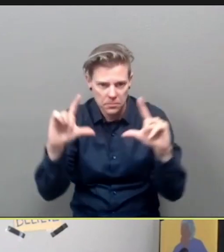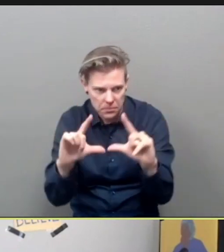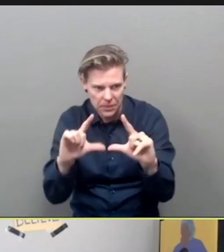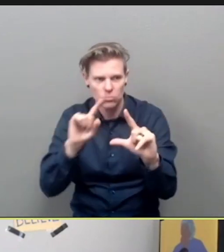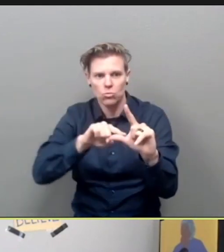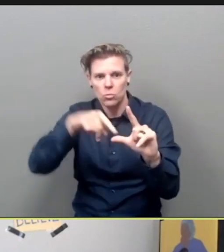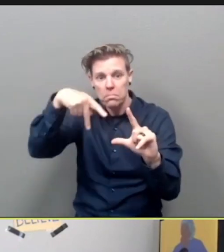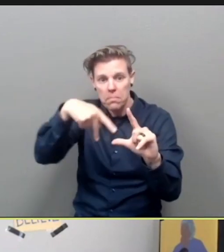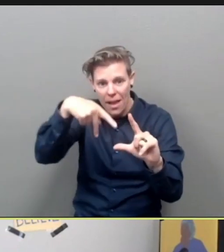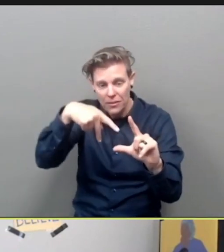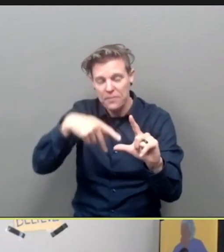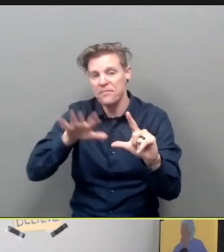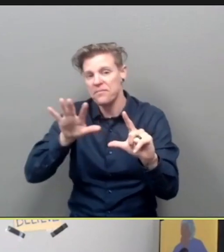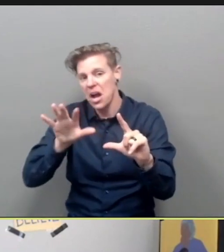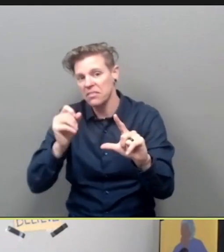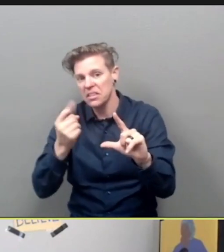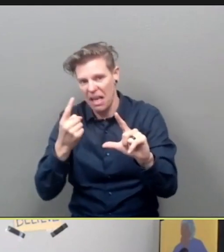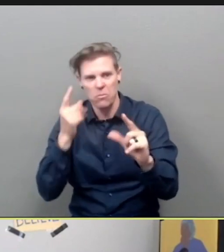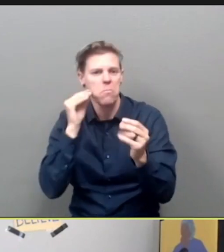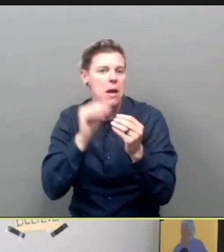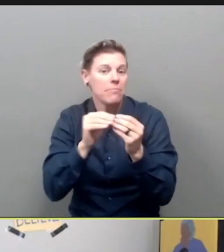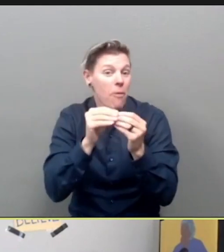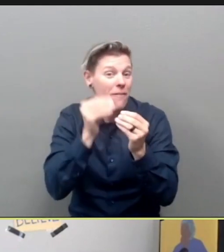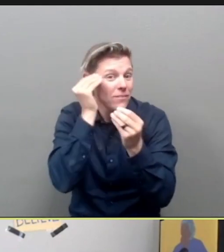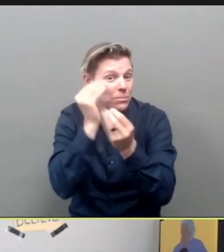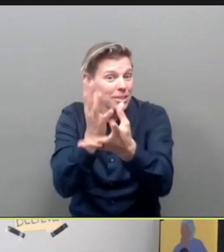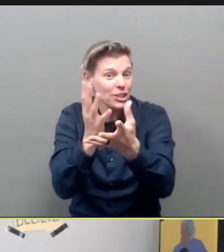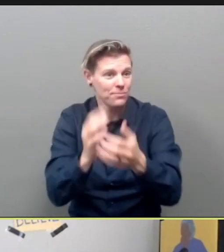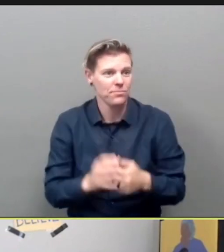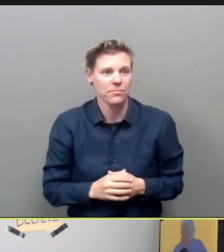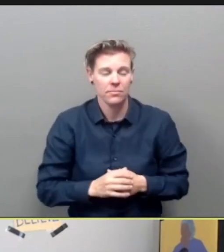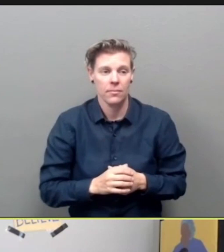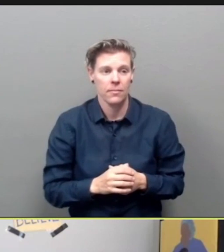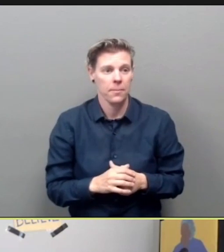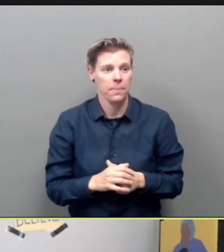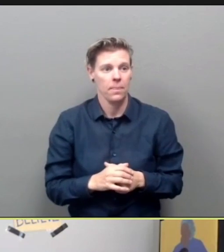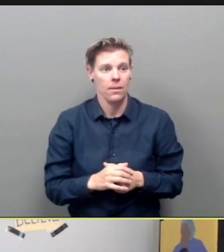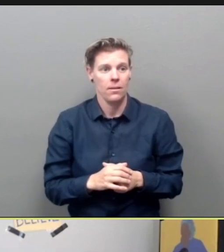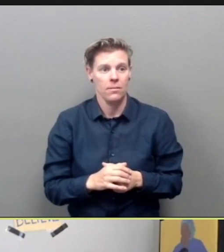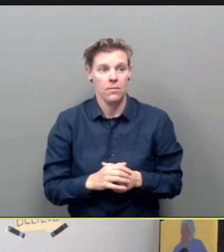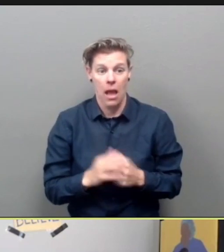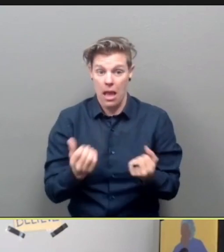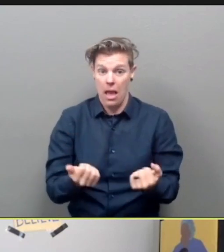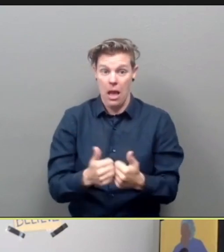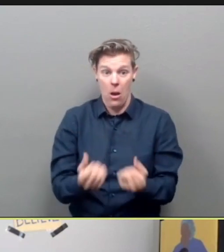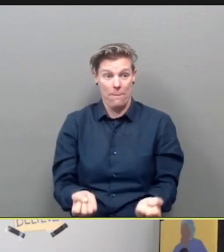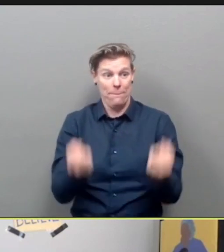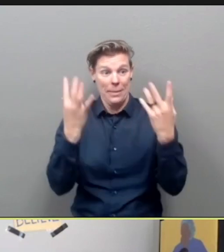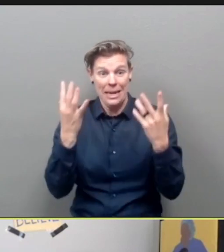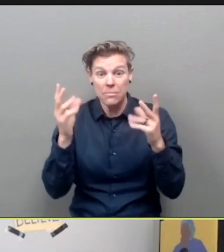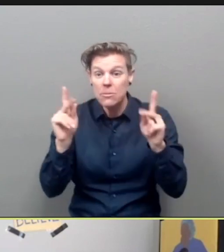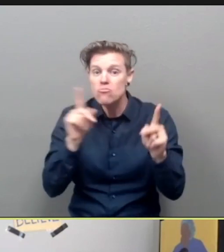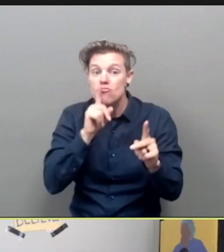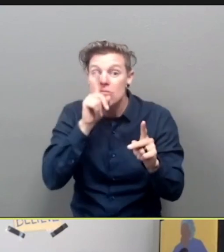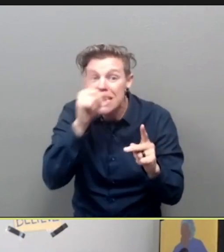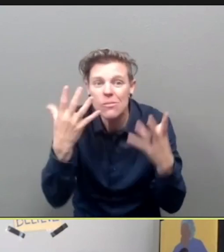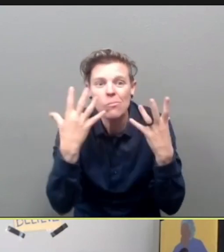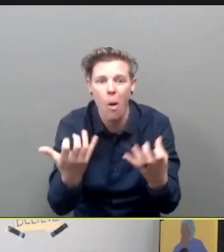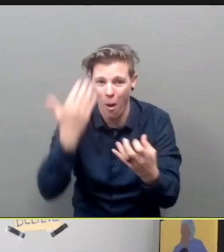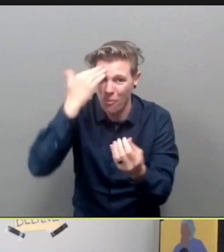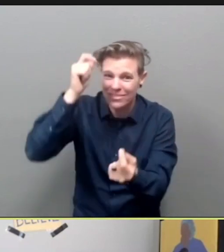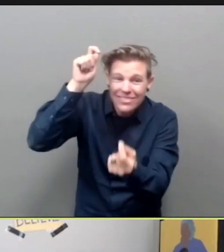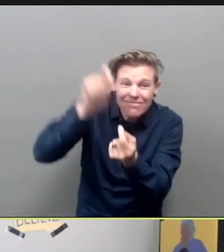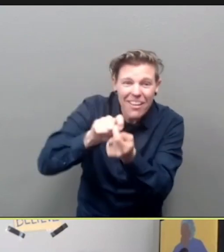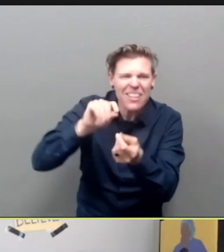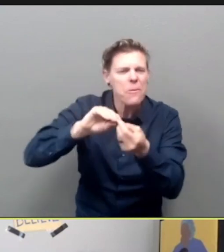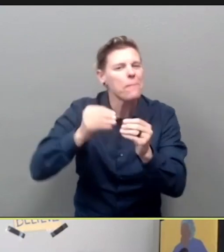demand. We're not sure what that demand is going to be yet, but we have a lot of sites. And we did the similar thing with booster doses as